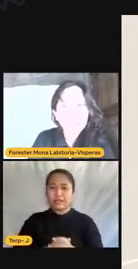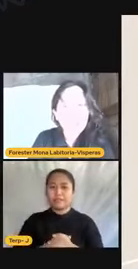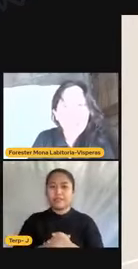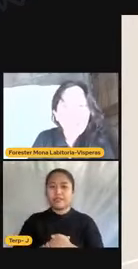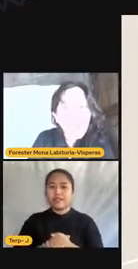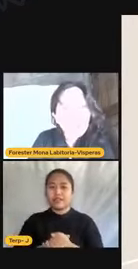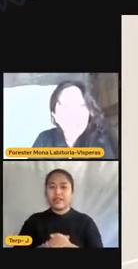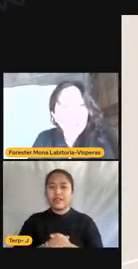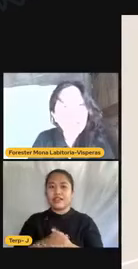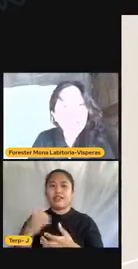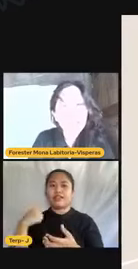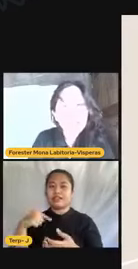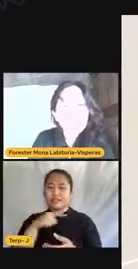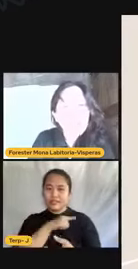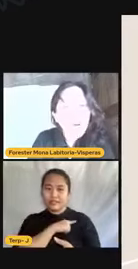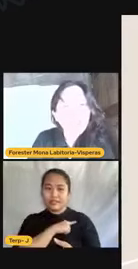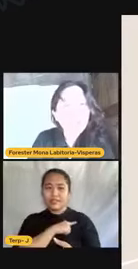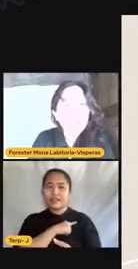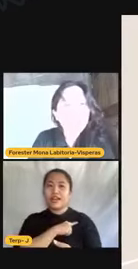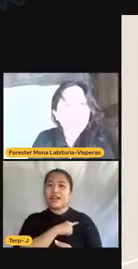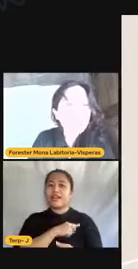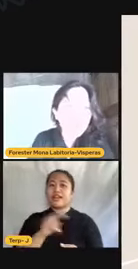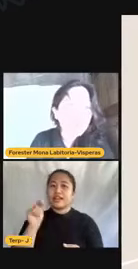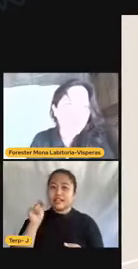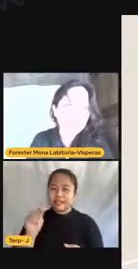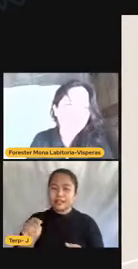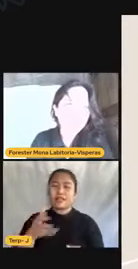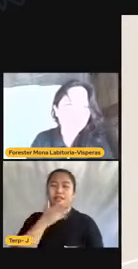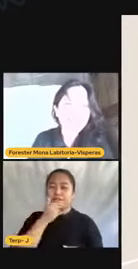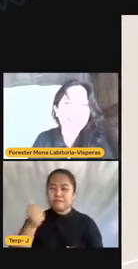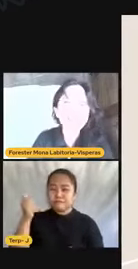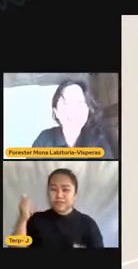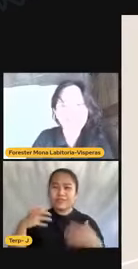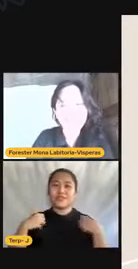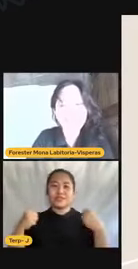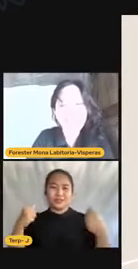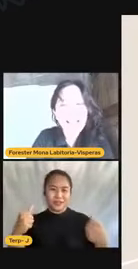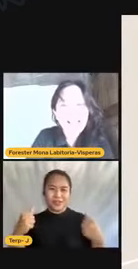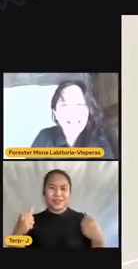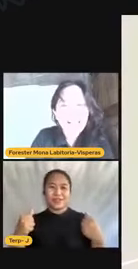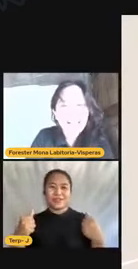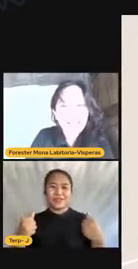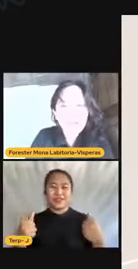stronger, better, smarter, and more fabulous.